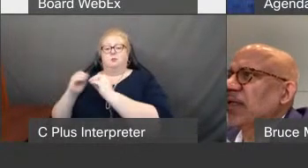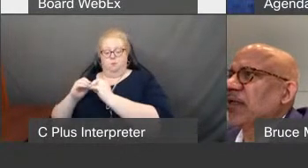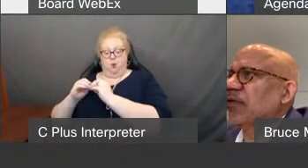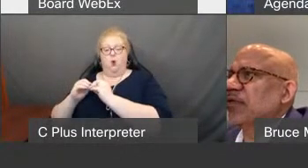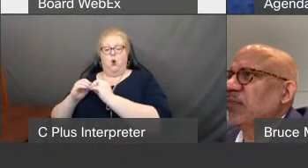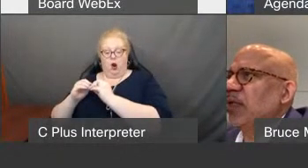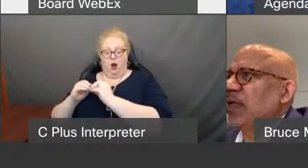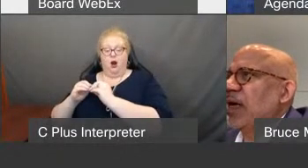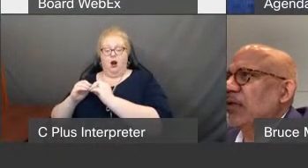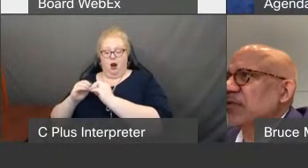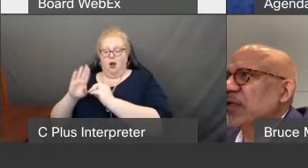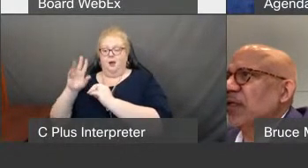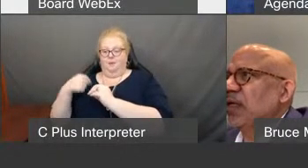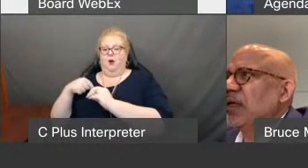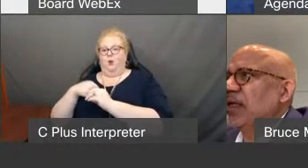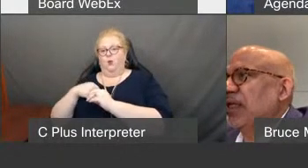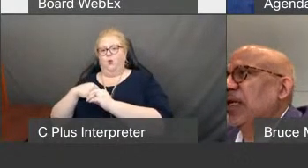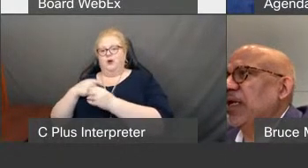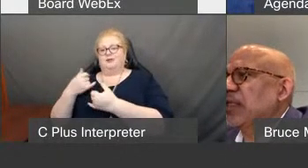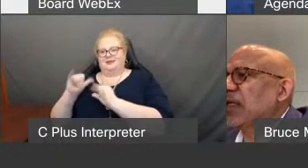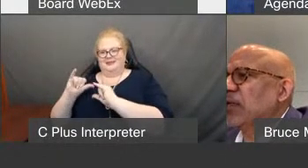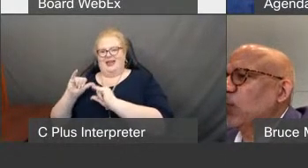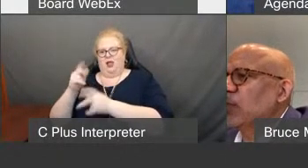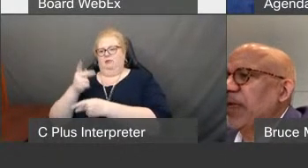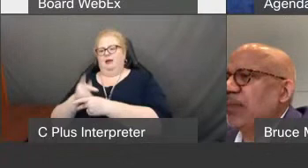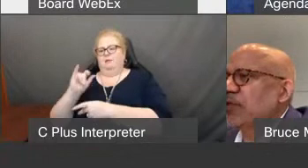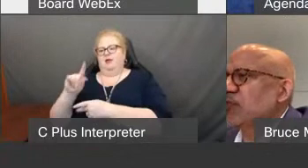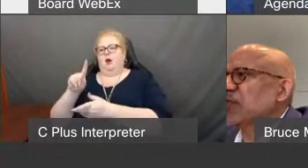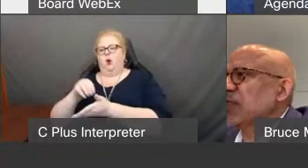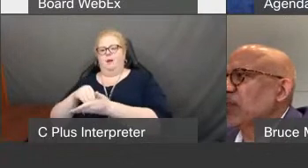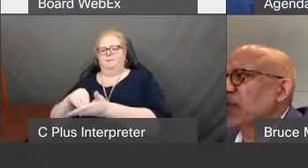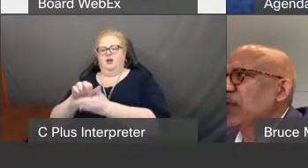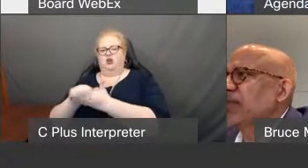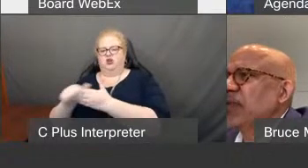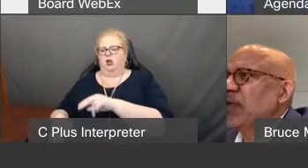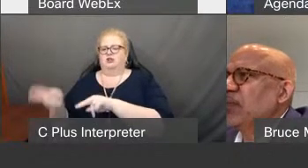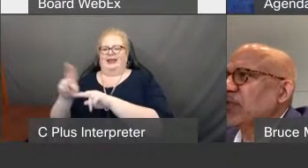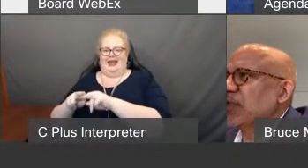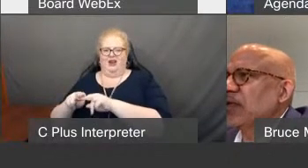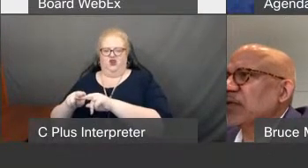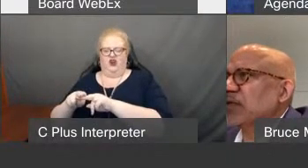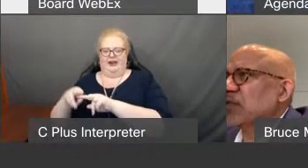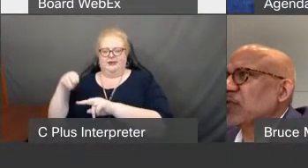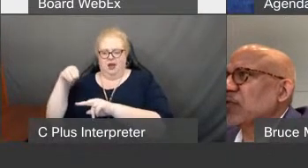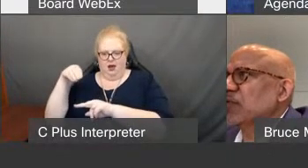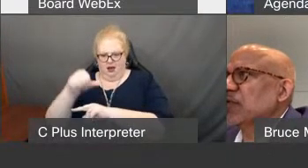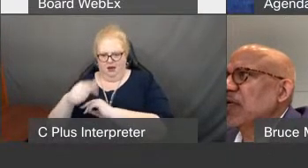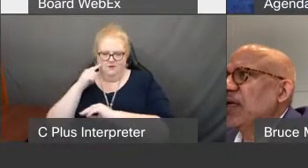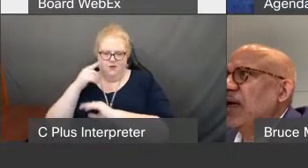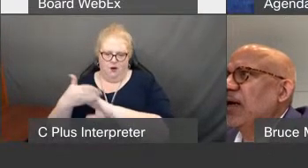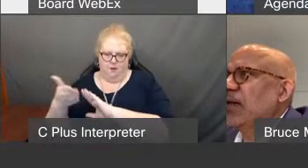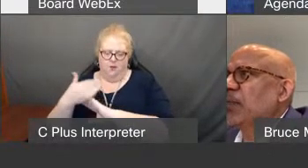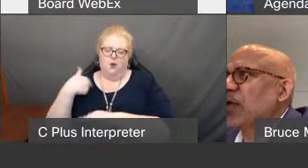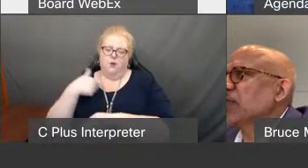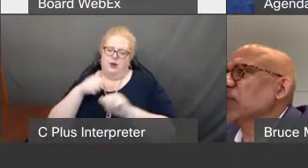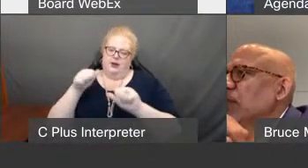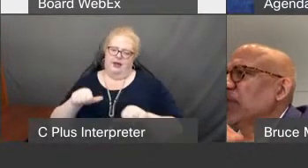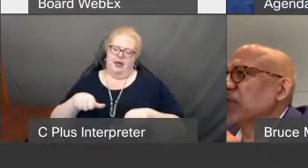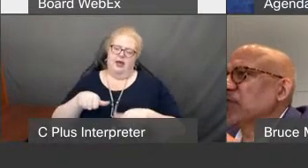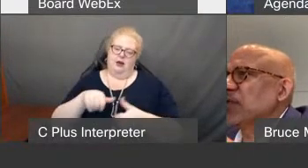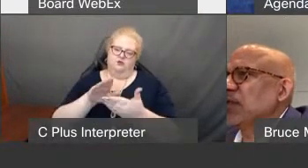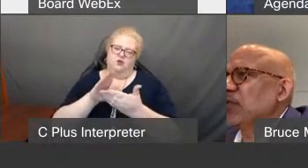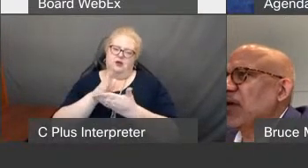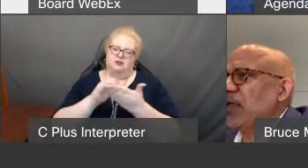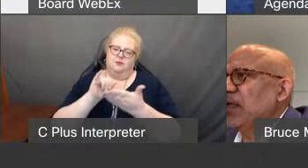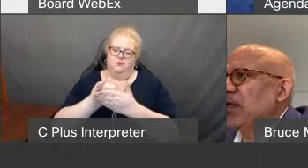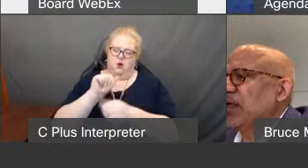but it is an increase of $1 million that I think we'll be able to address some of the personnel concerns. But also, I